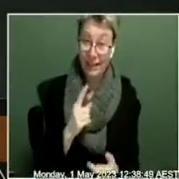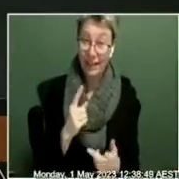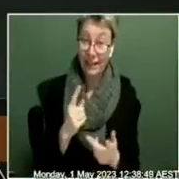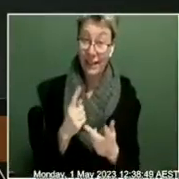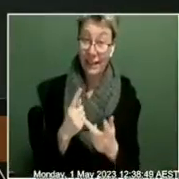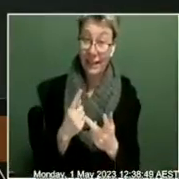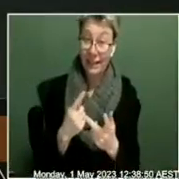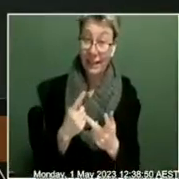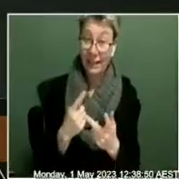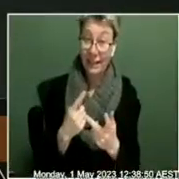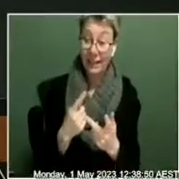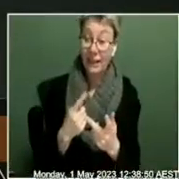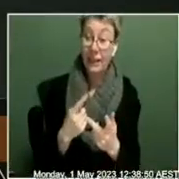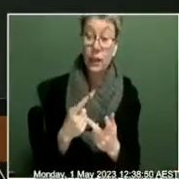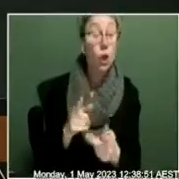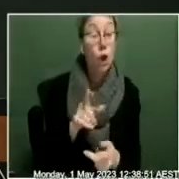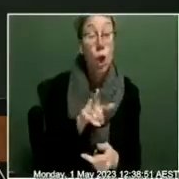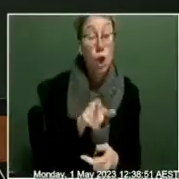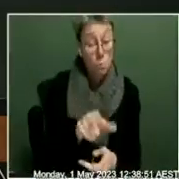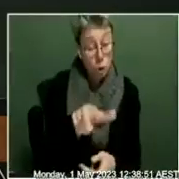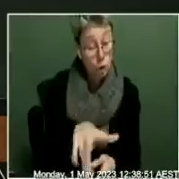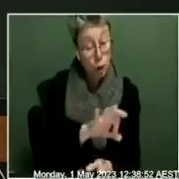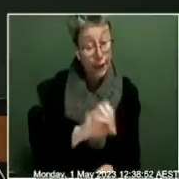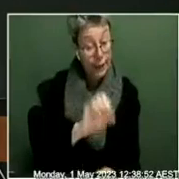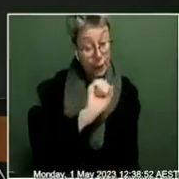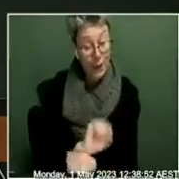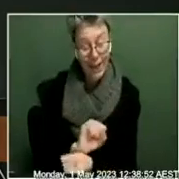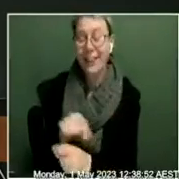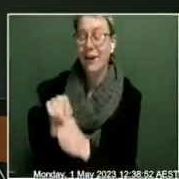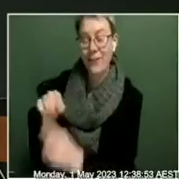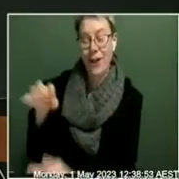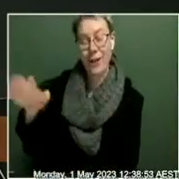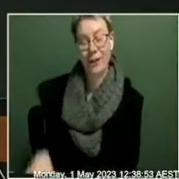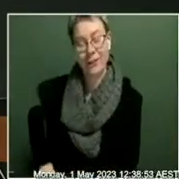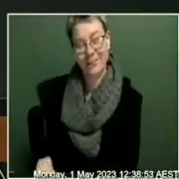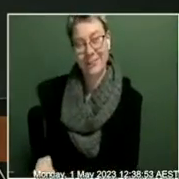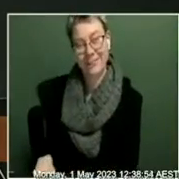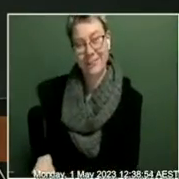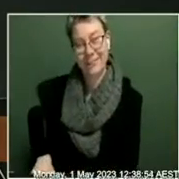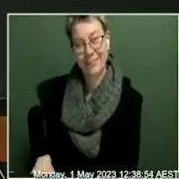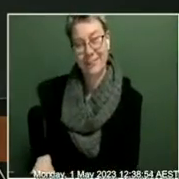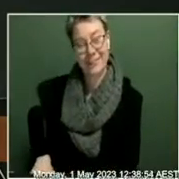than. Because that's what it says to me.